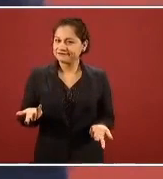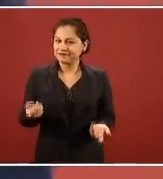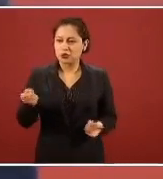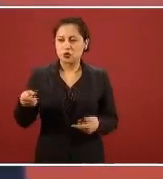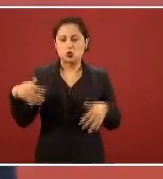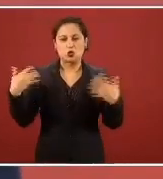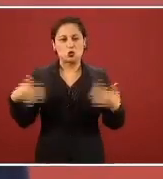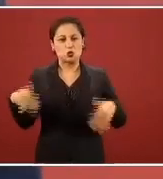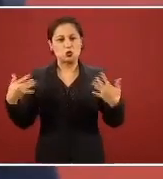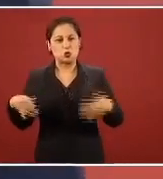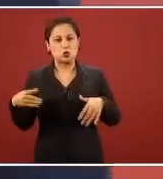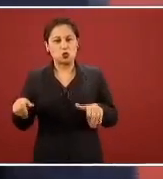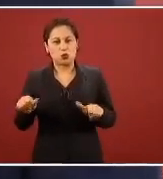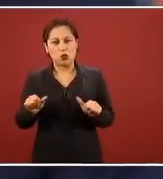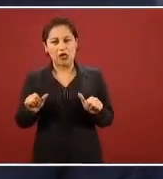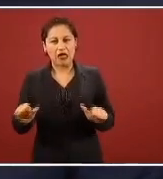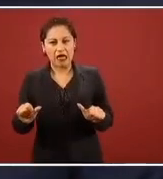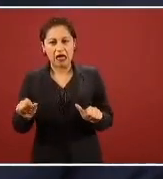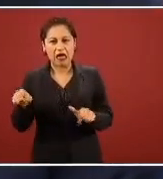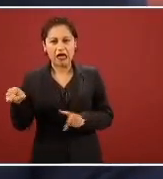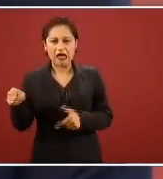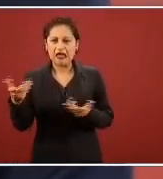colaste. ¿Cómo lo hiciste?